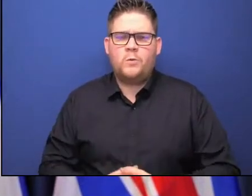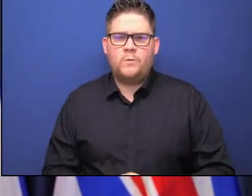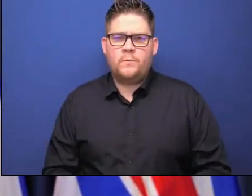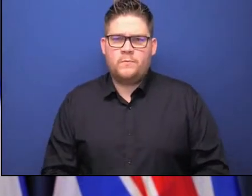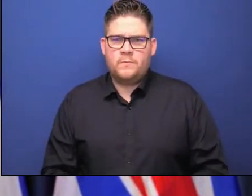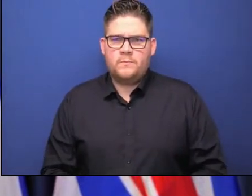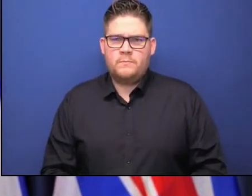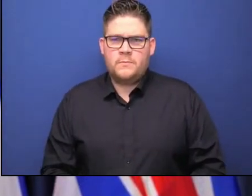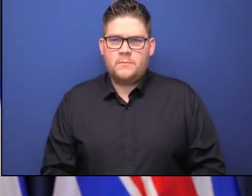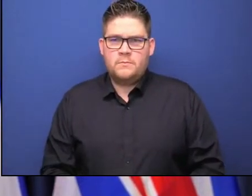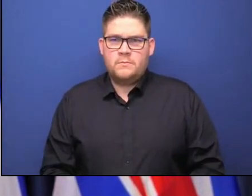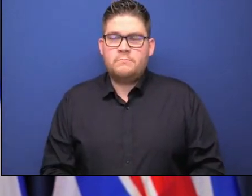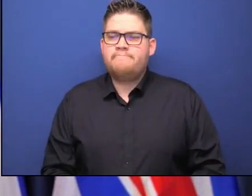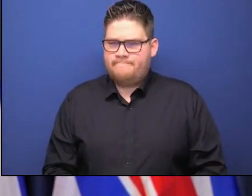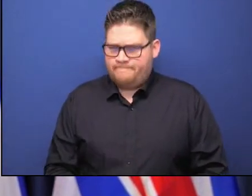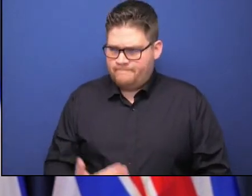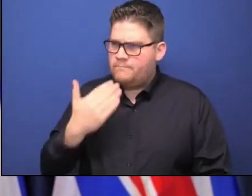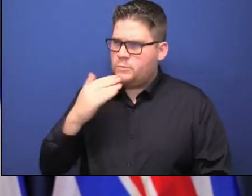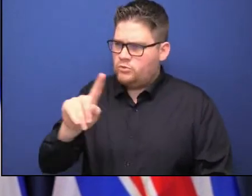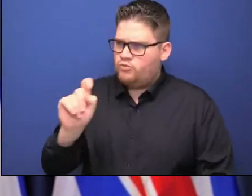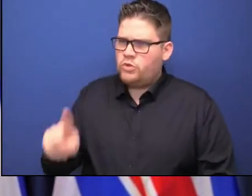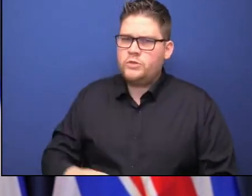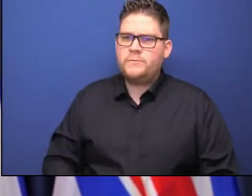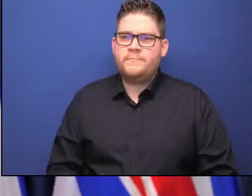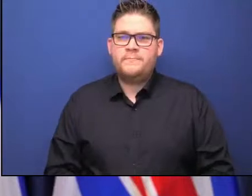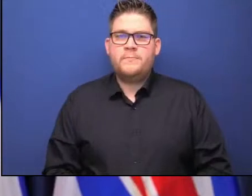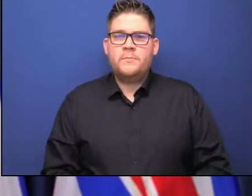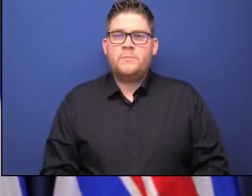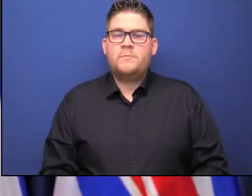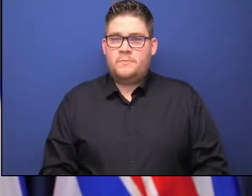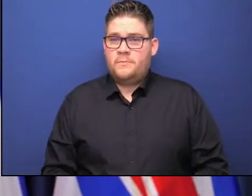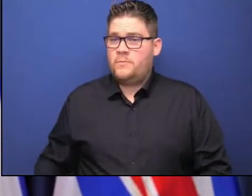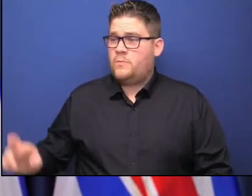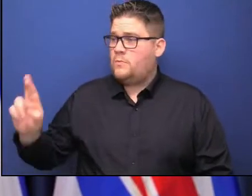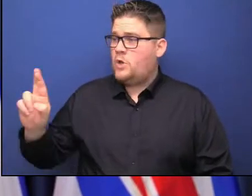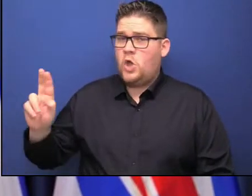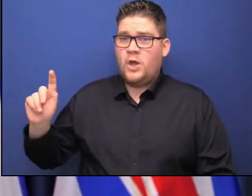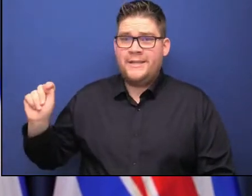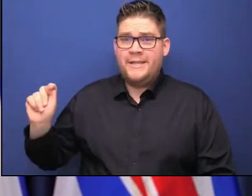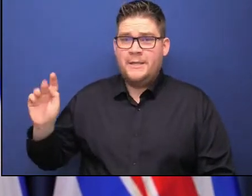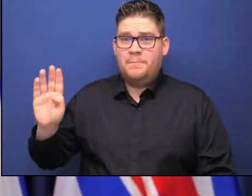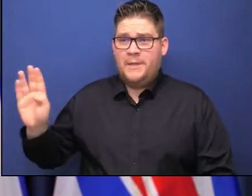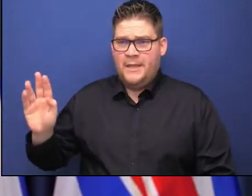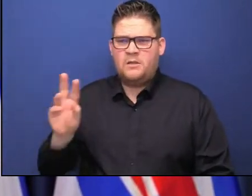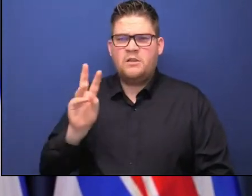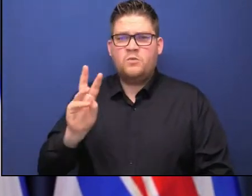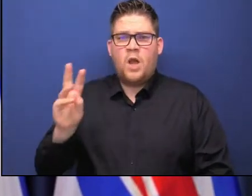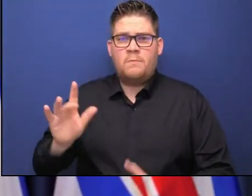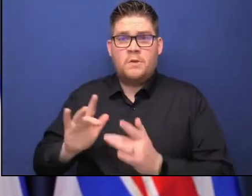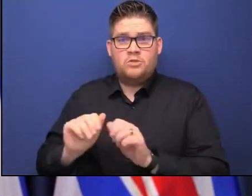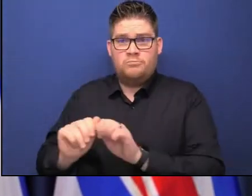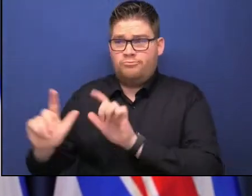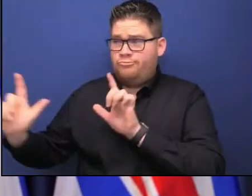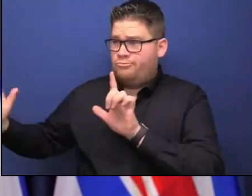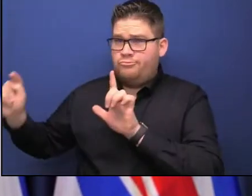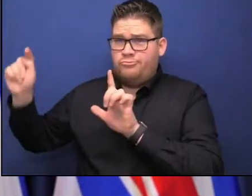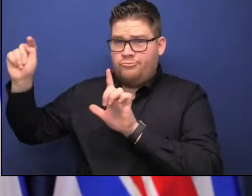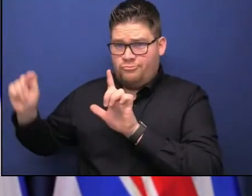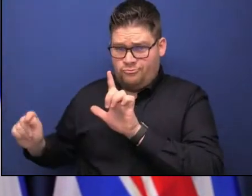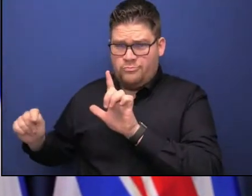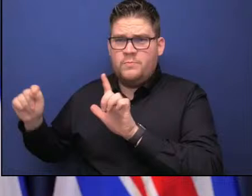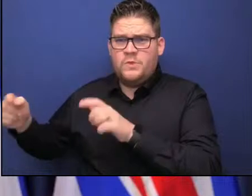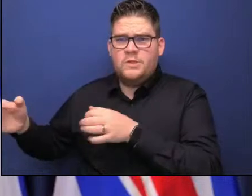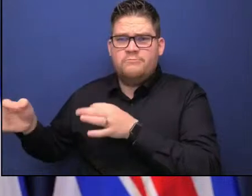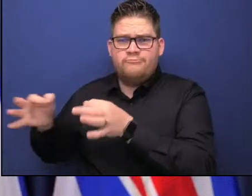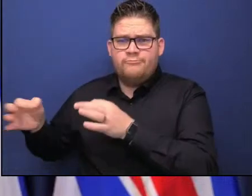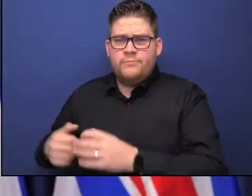Branch website today, you will see a very clear description of what is considered a substantial renovation. We've already